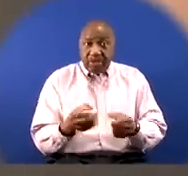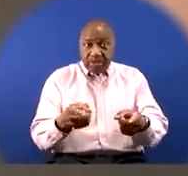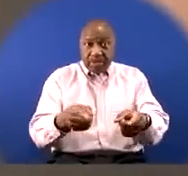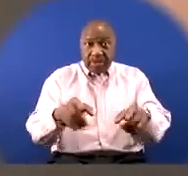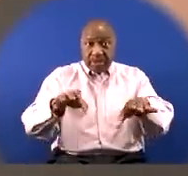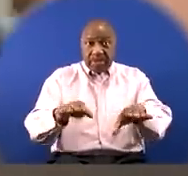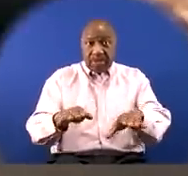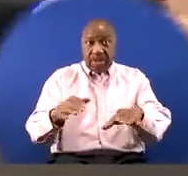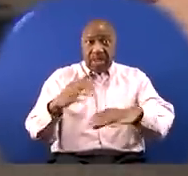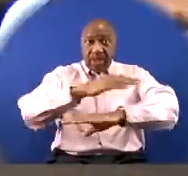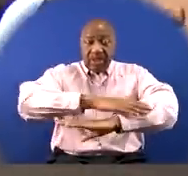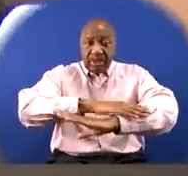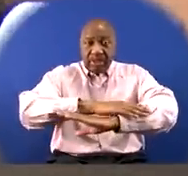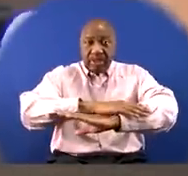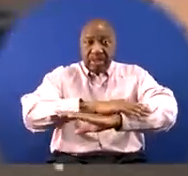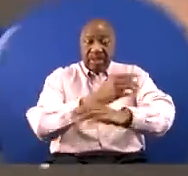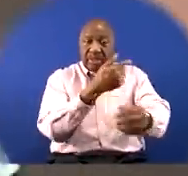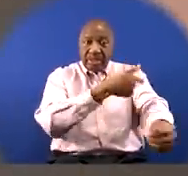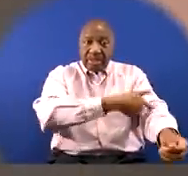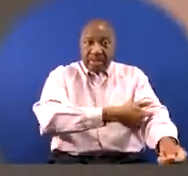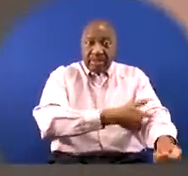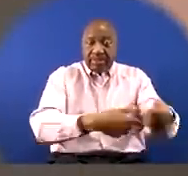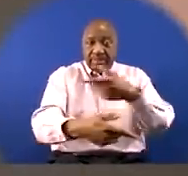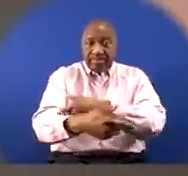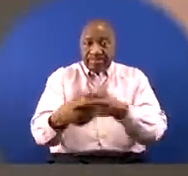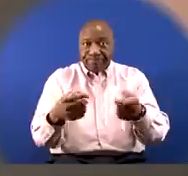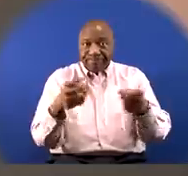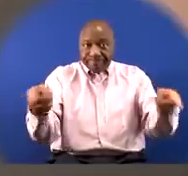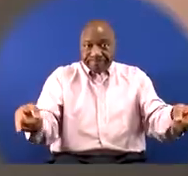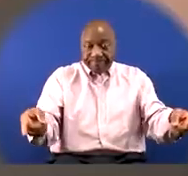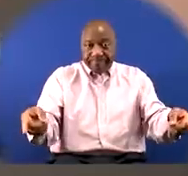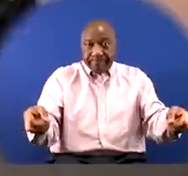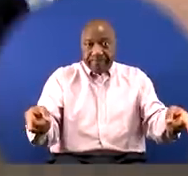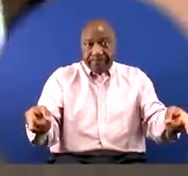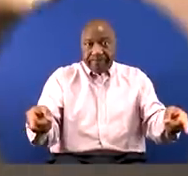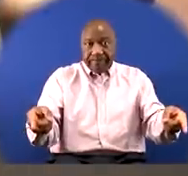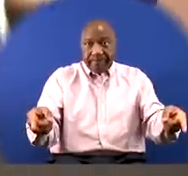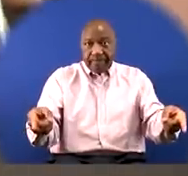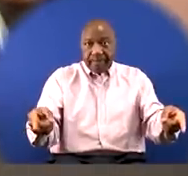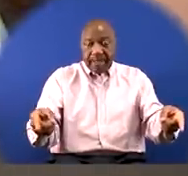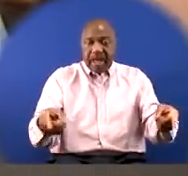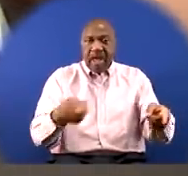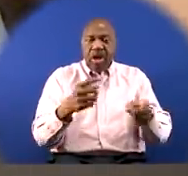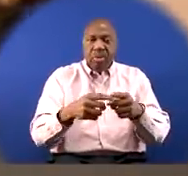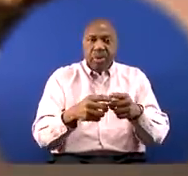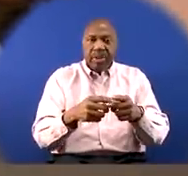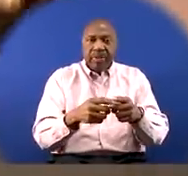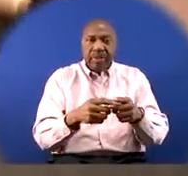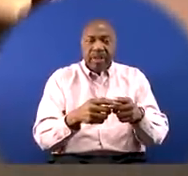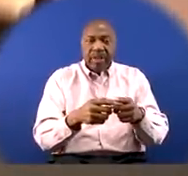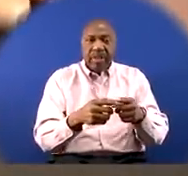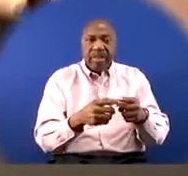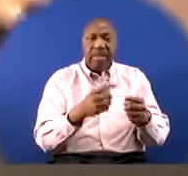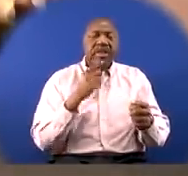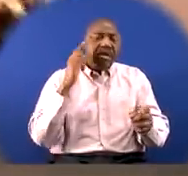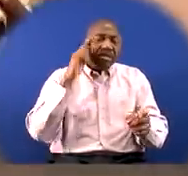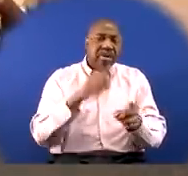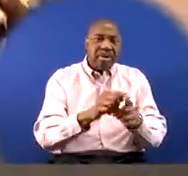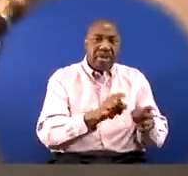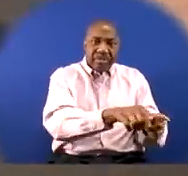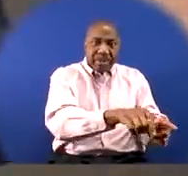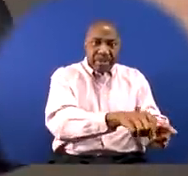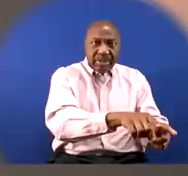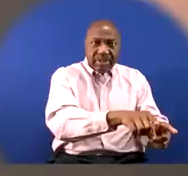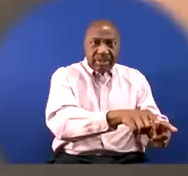table, put the needle in both of their arms. And when the brother saw the blood come out of his